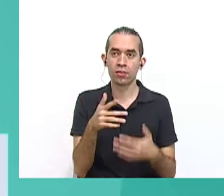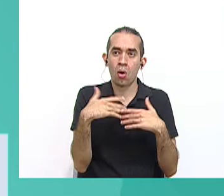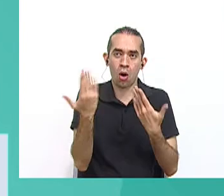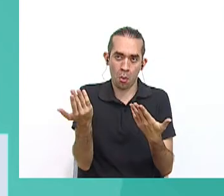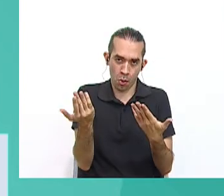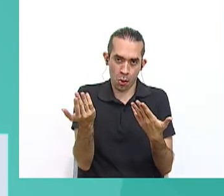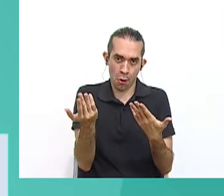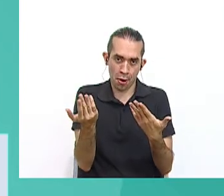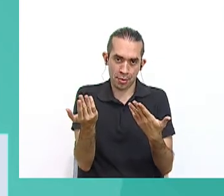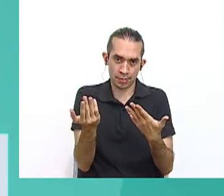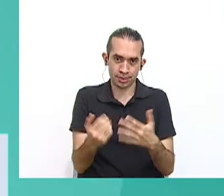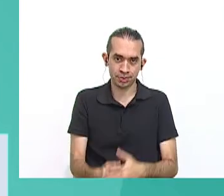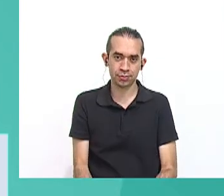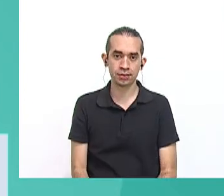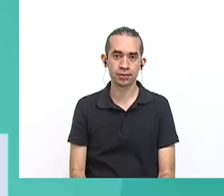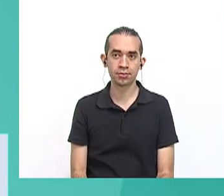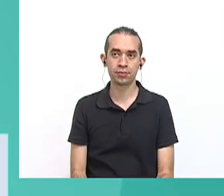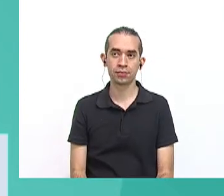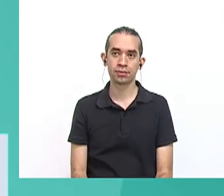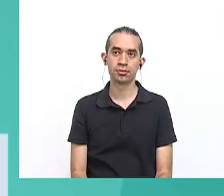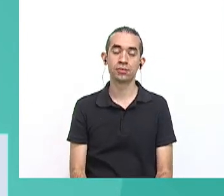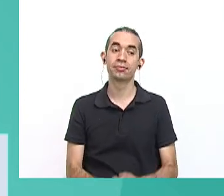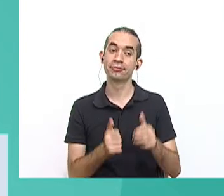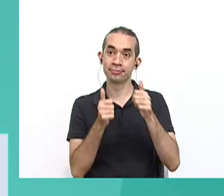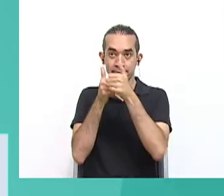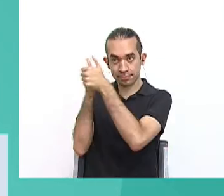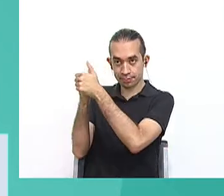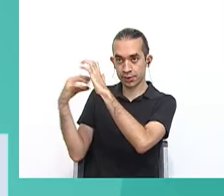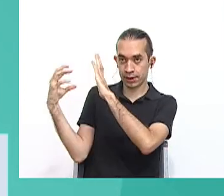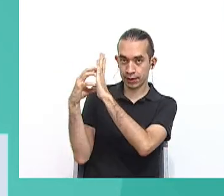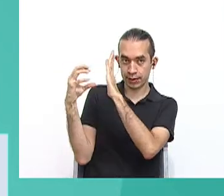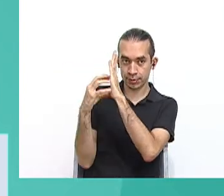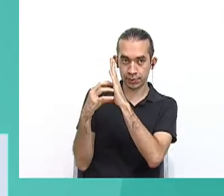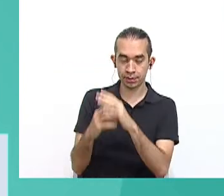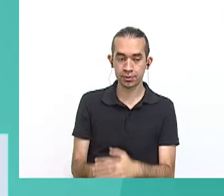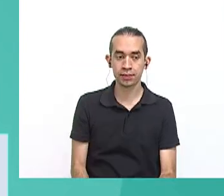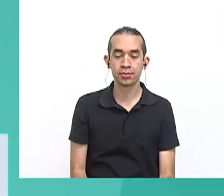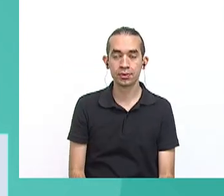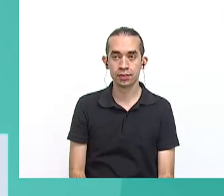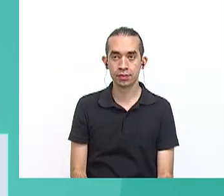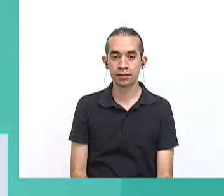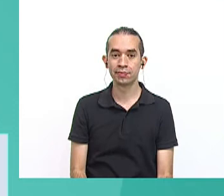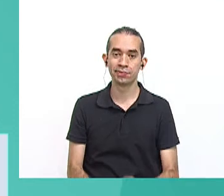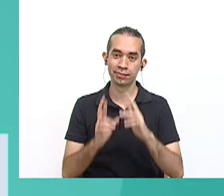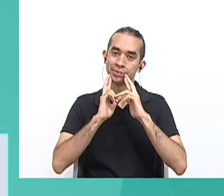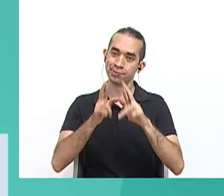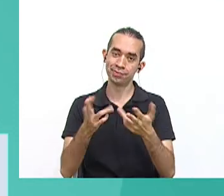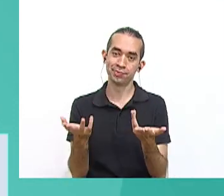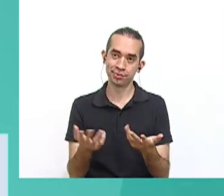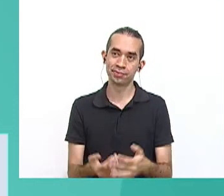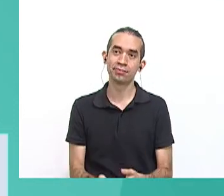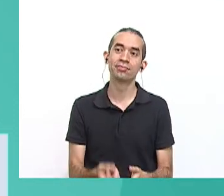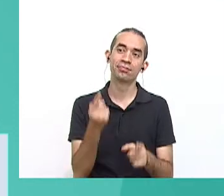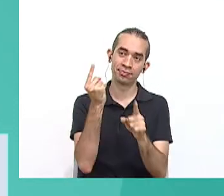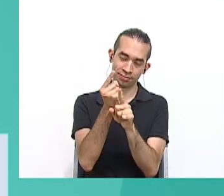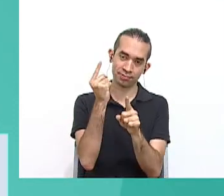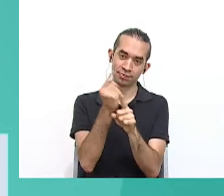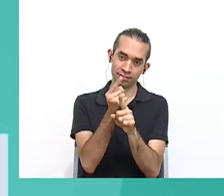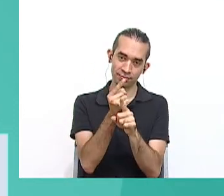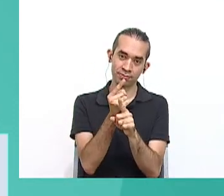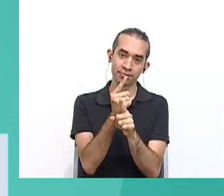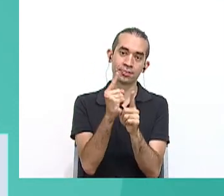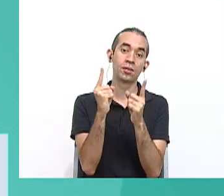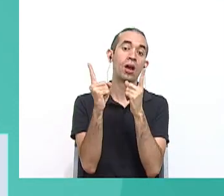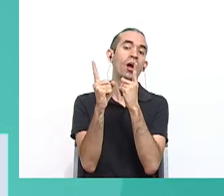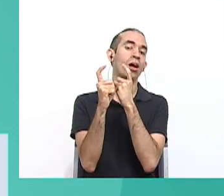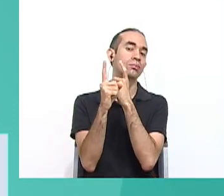your passwords difficult according to the reading? Do you have the answer? Yes, by making